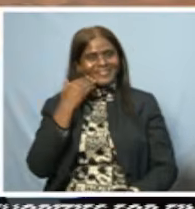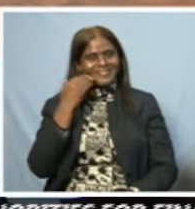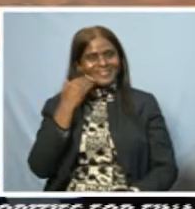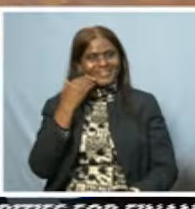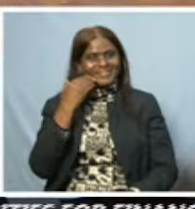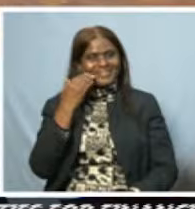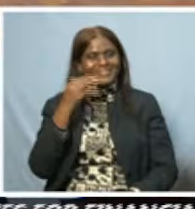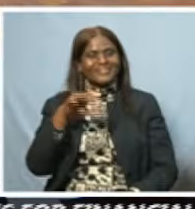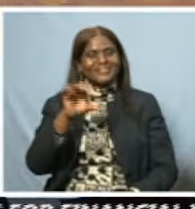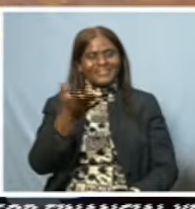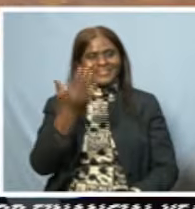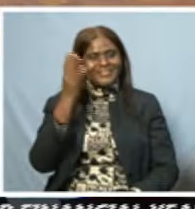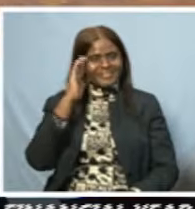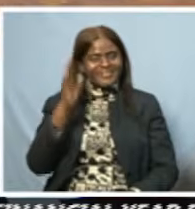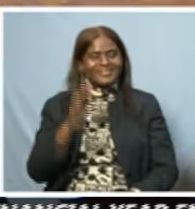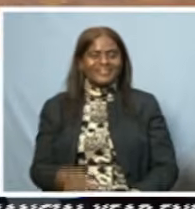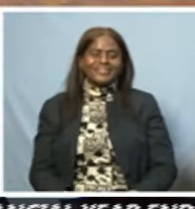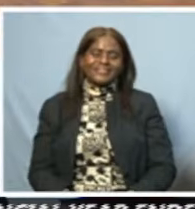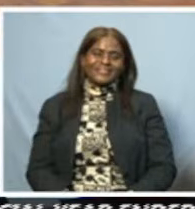So proceed, sir.